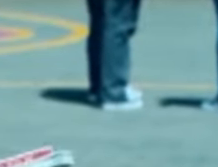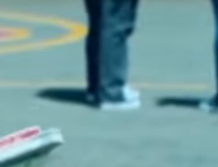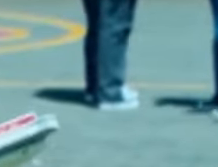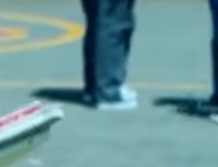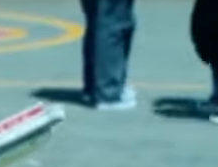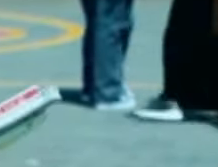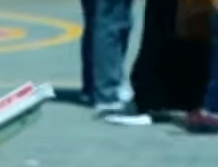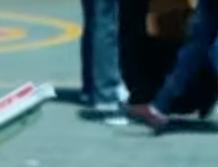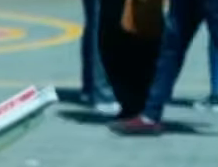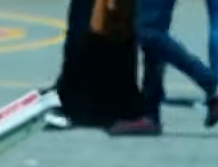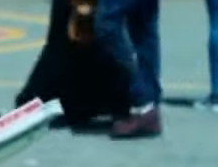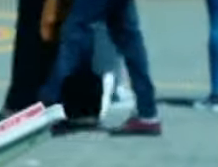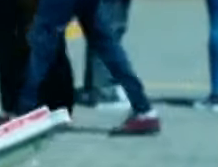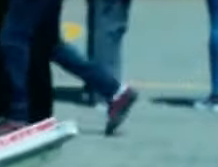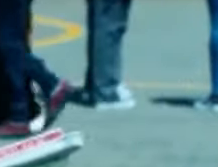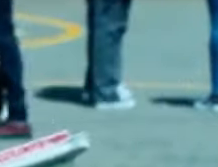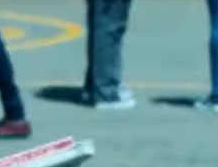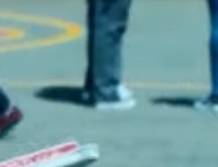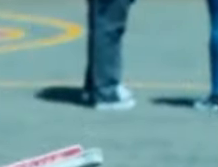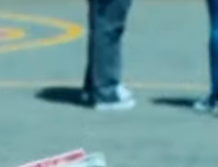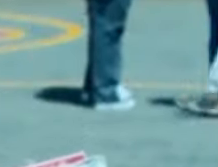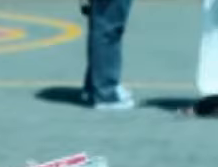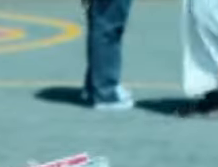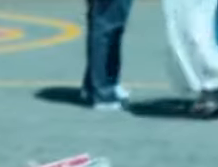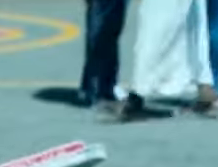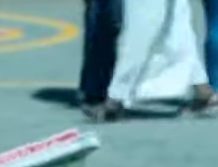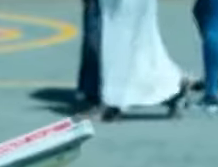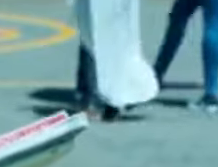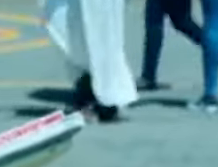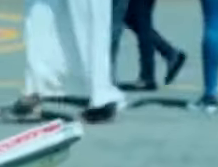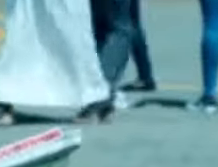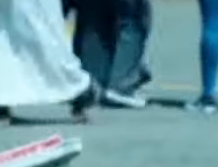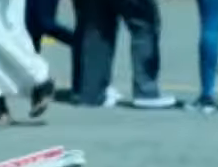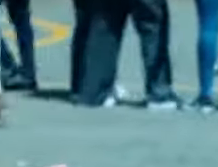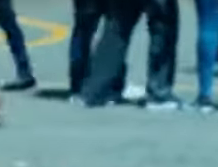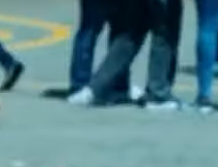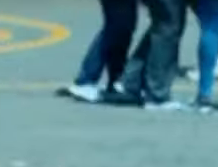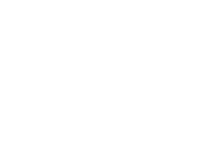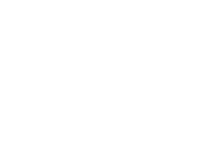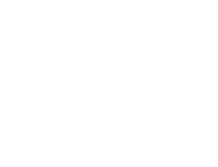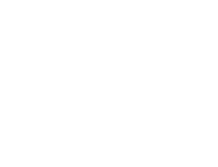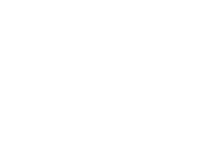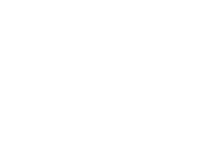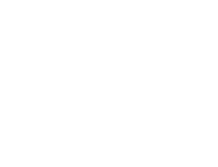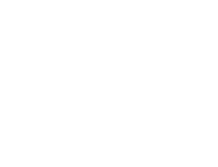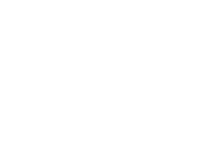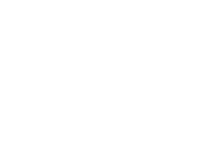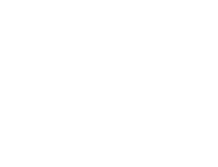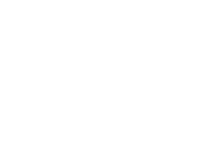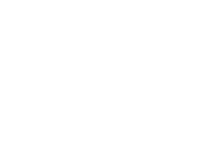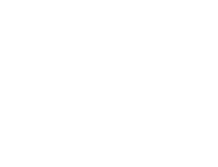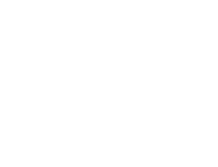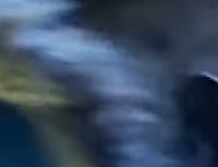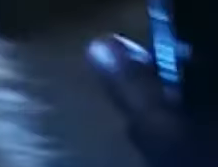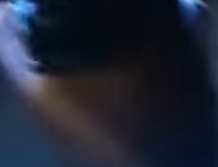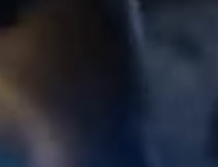forward. Don't wait too long. Complete your Goodwill profile and share your story with us now.